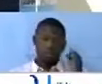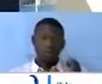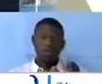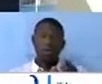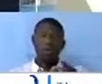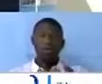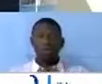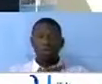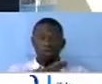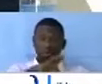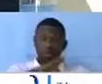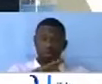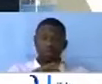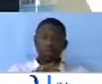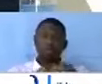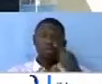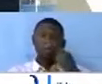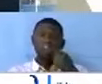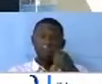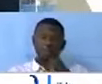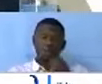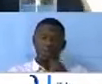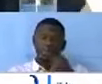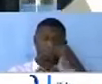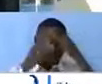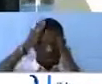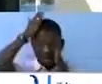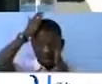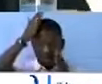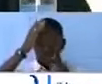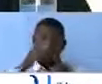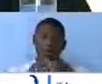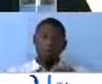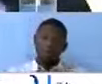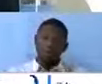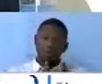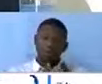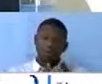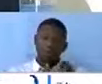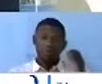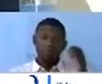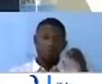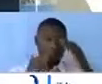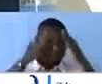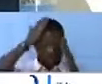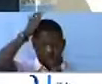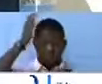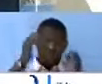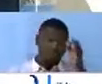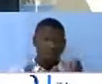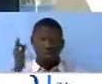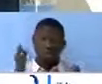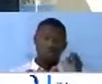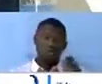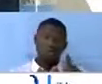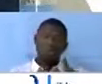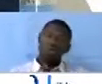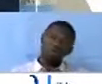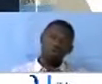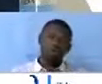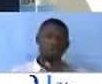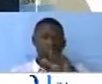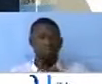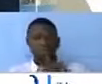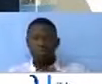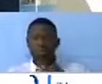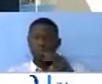under the GAFA by way of court martial or to try them before the ordinary courts. Ndax ñu atté len ci atté kay soldari wala ñu yobul